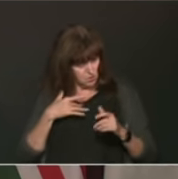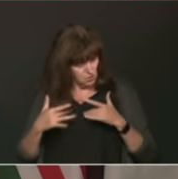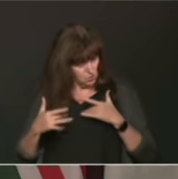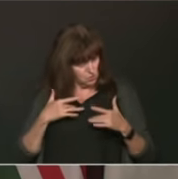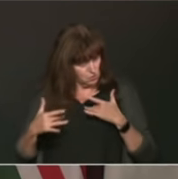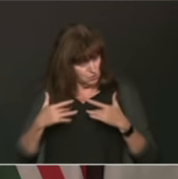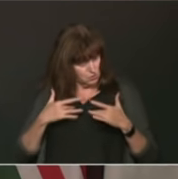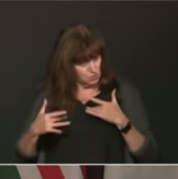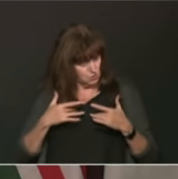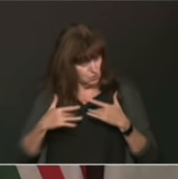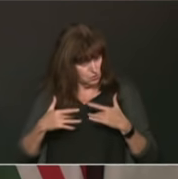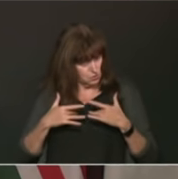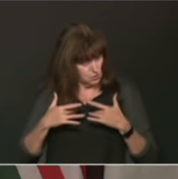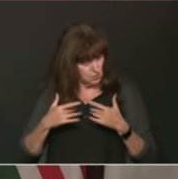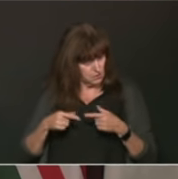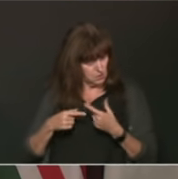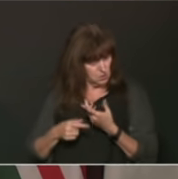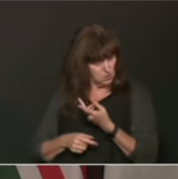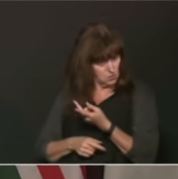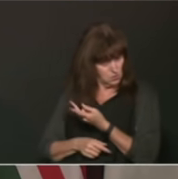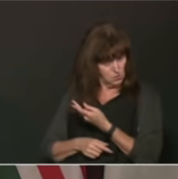those exemptions, because it is,